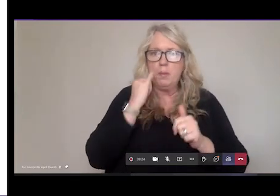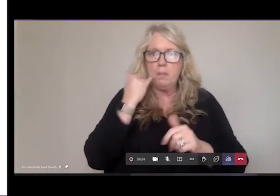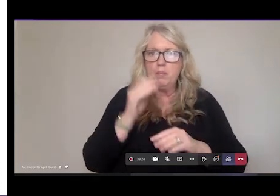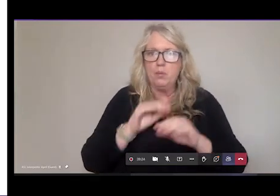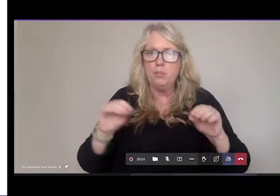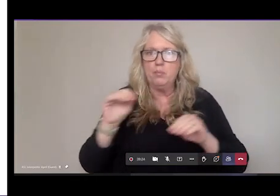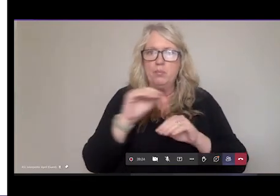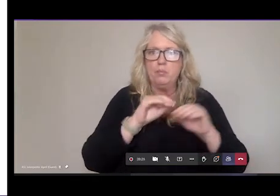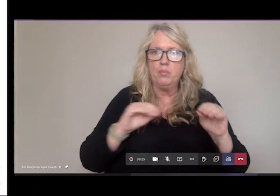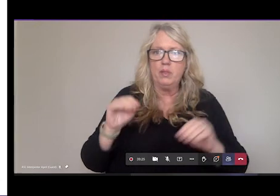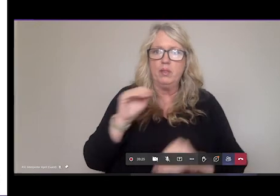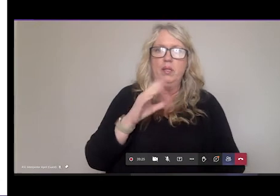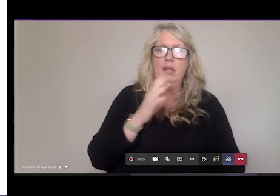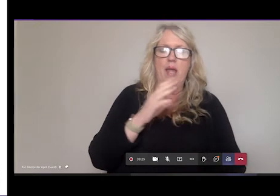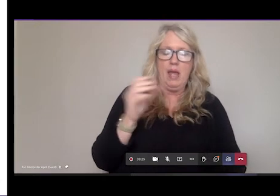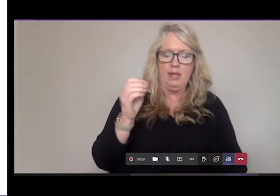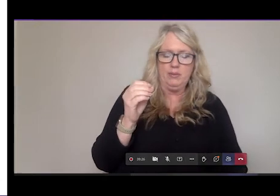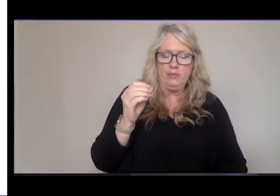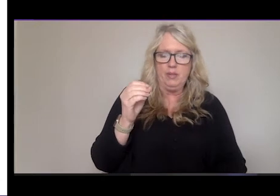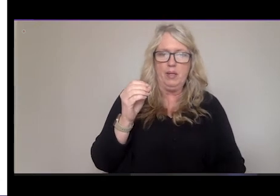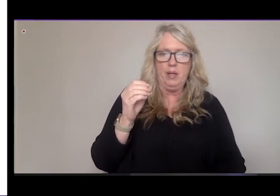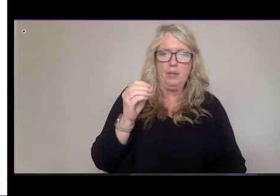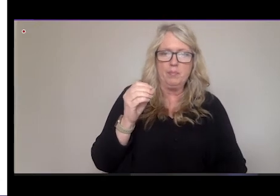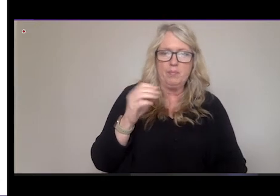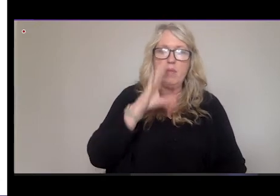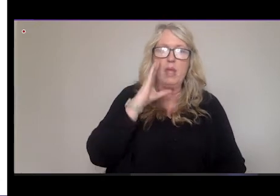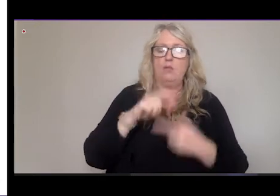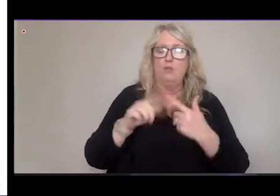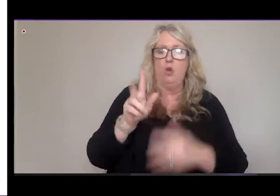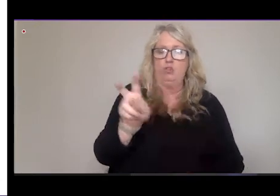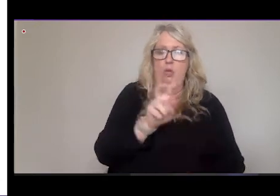as Developing Mobility and